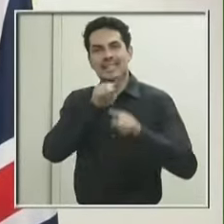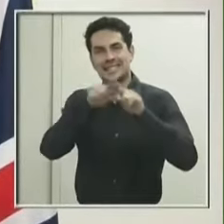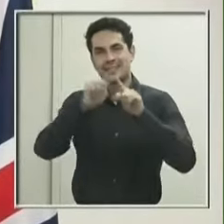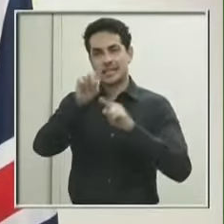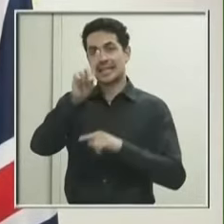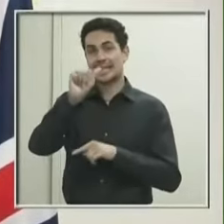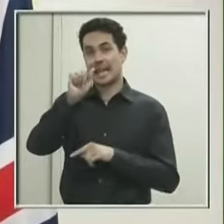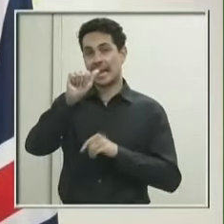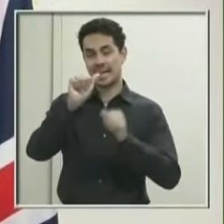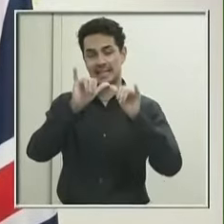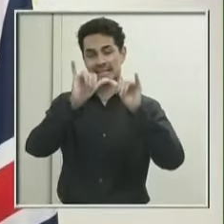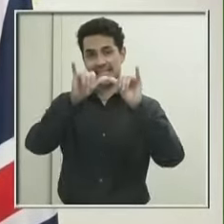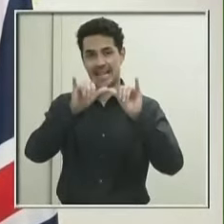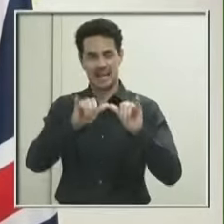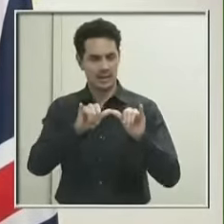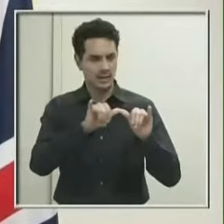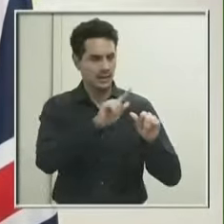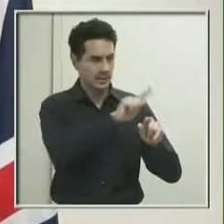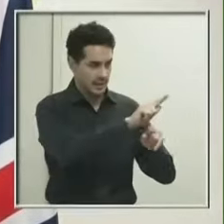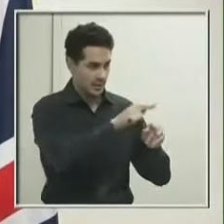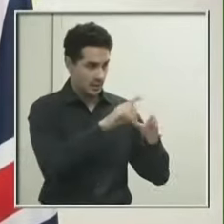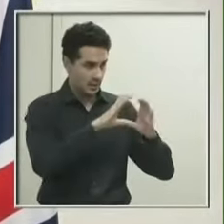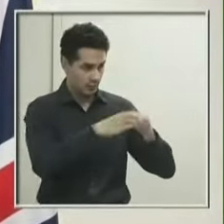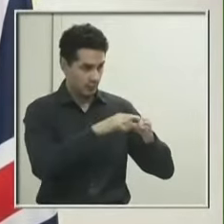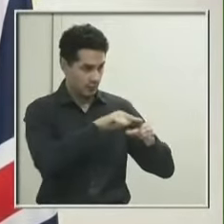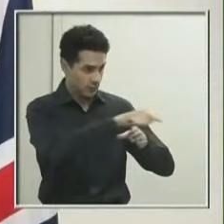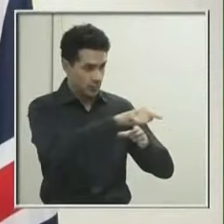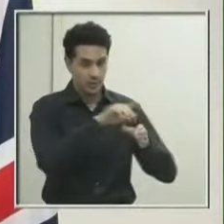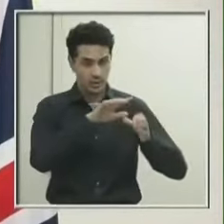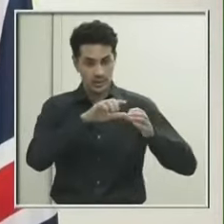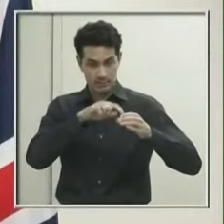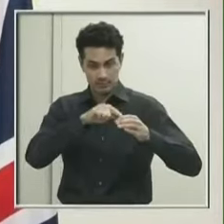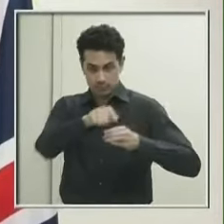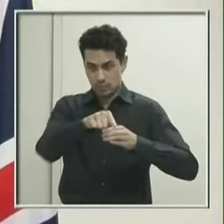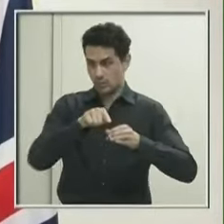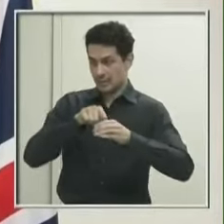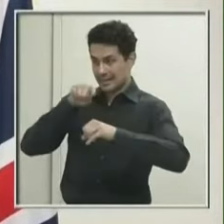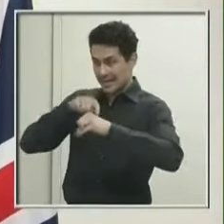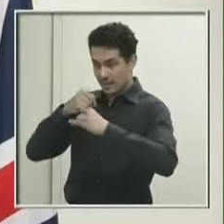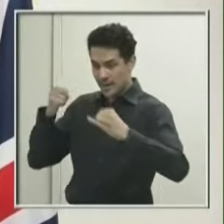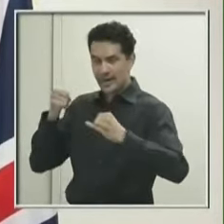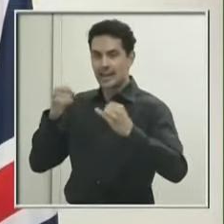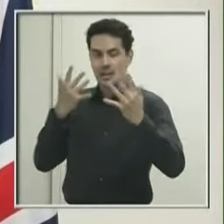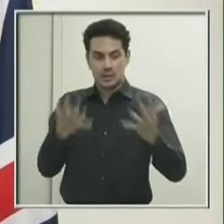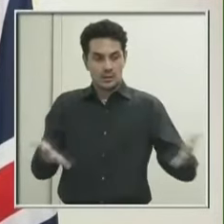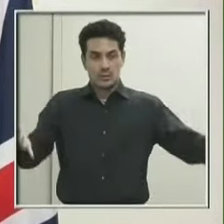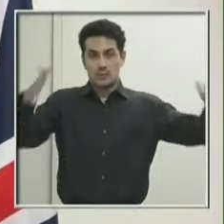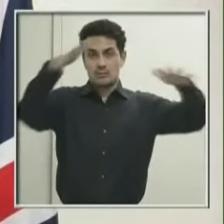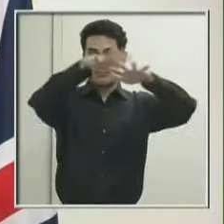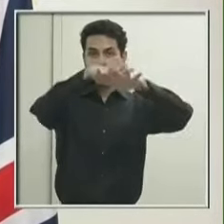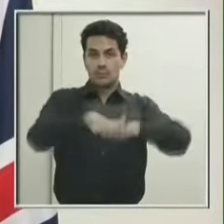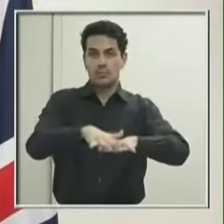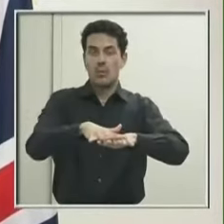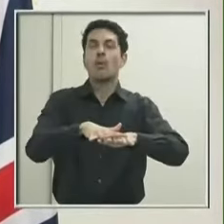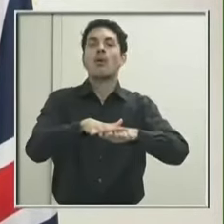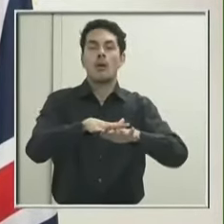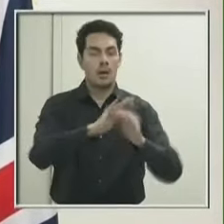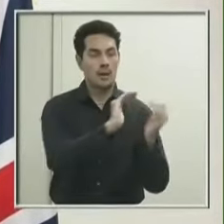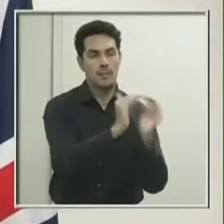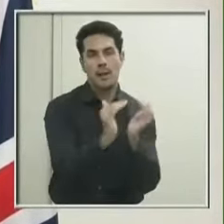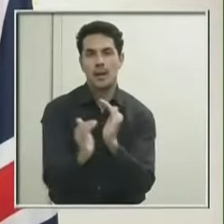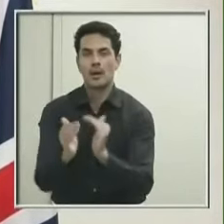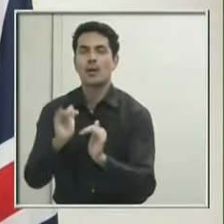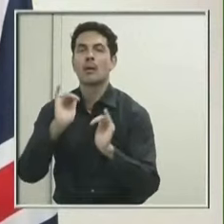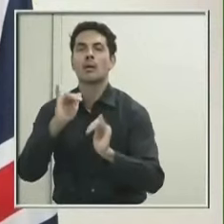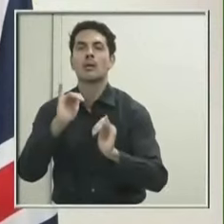sets to put them together to get a much better picture of why they did what they did and how that compares to what